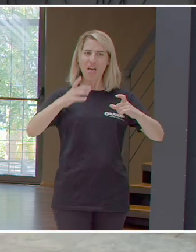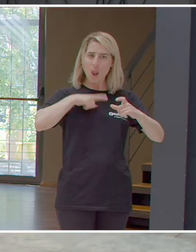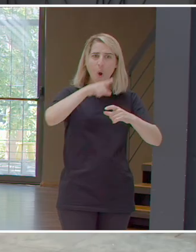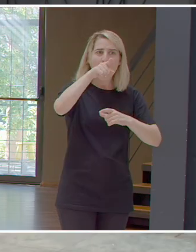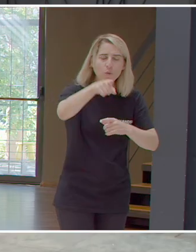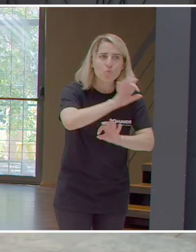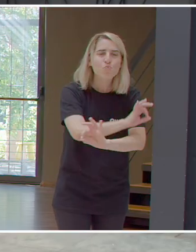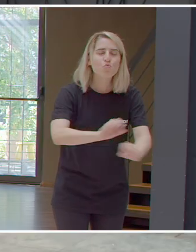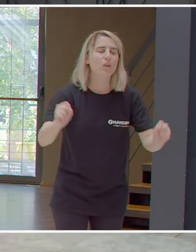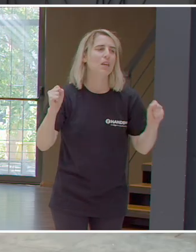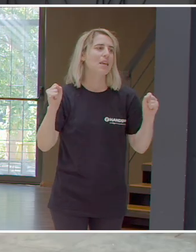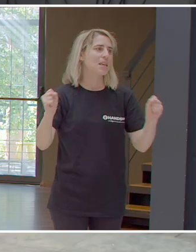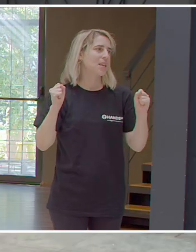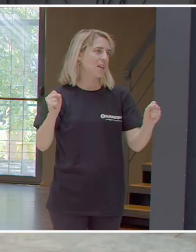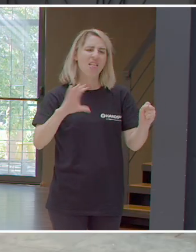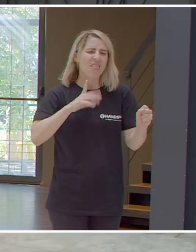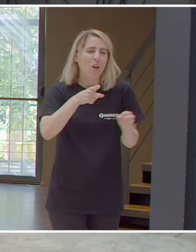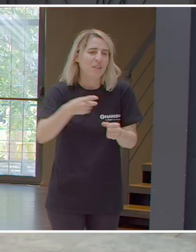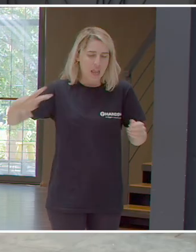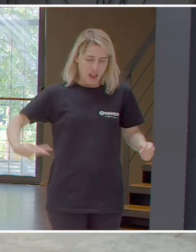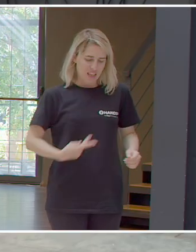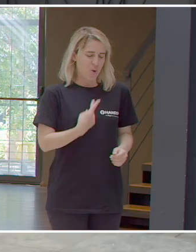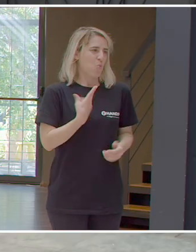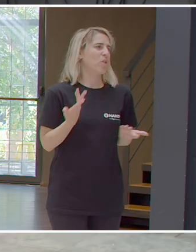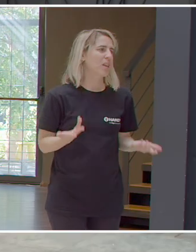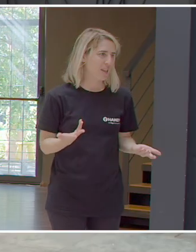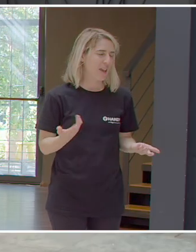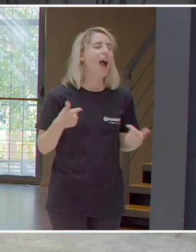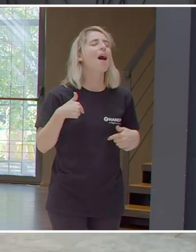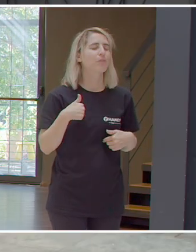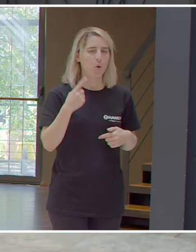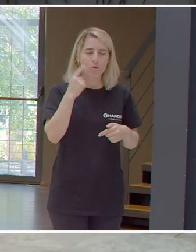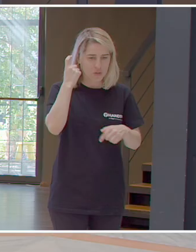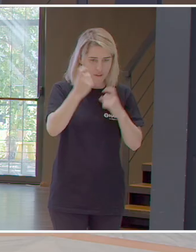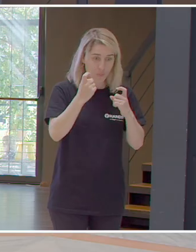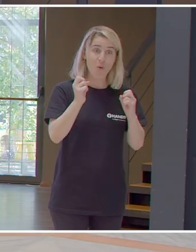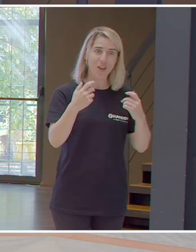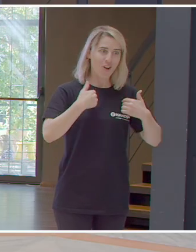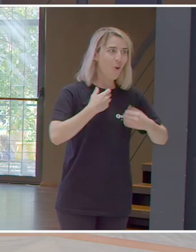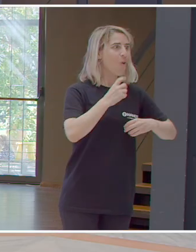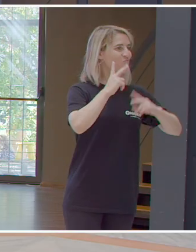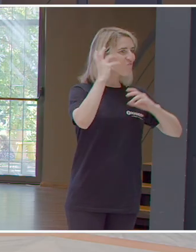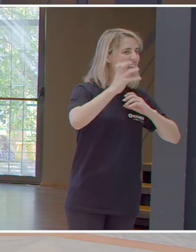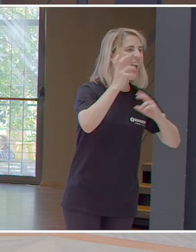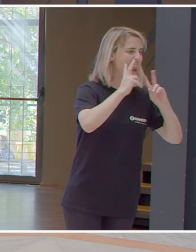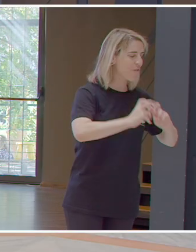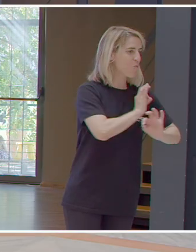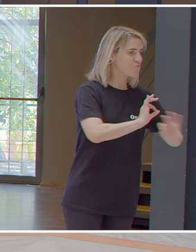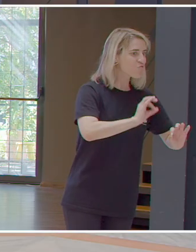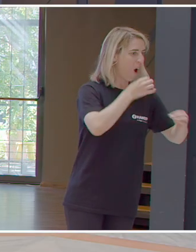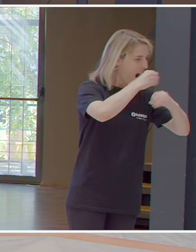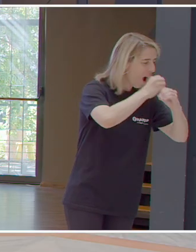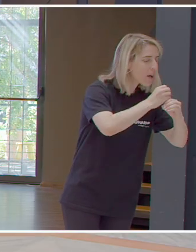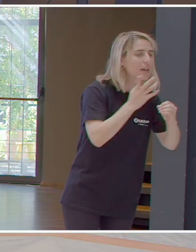and not like undergo surgery. So that's what I'm doing now. And I brought you a picture because I